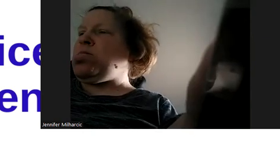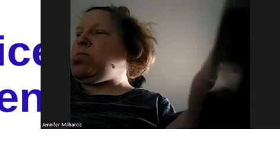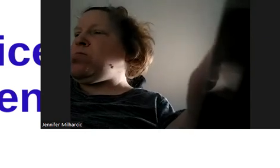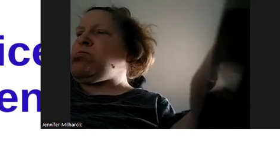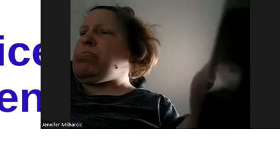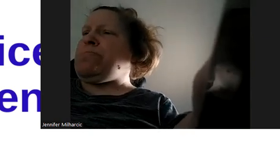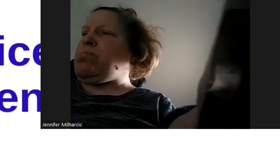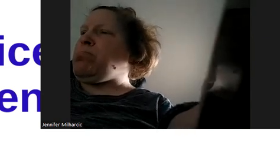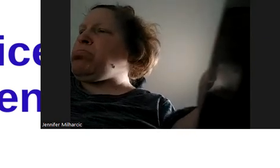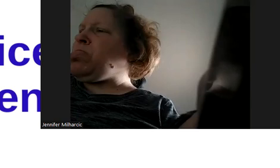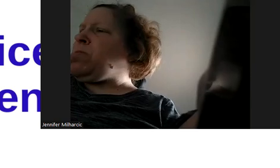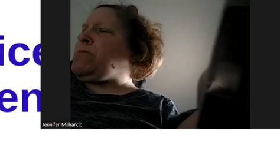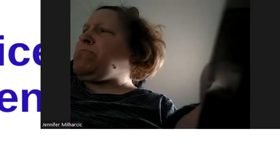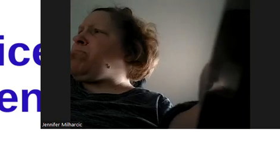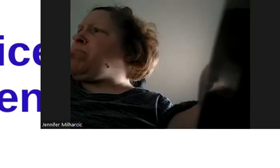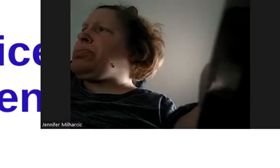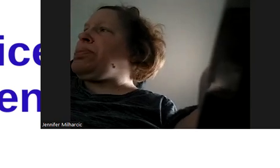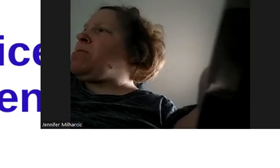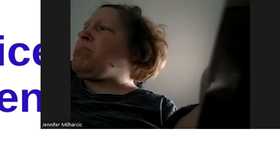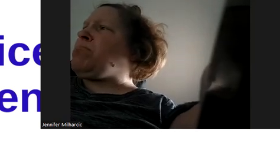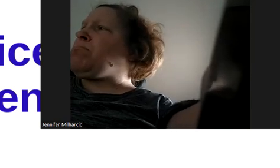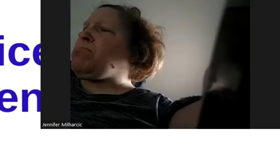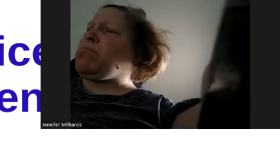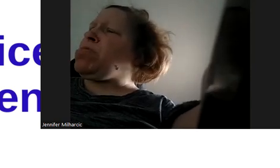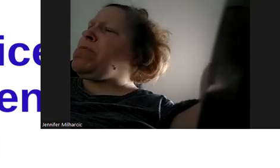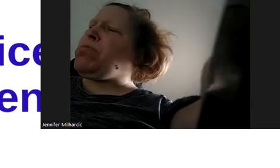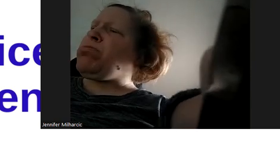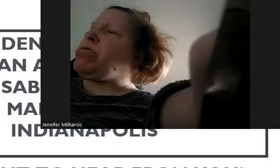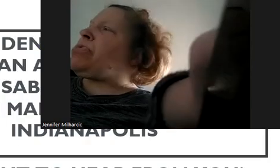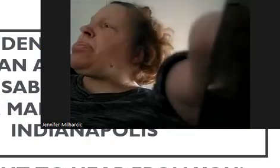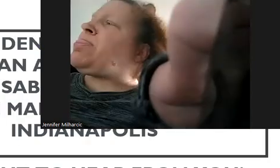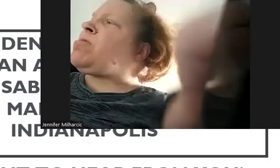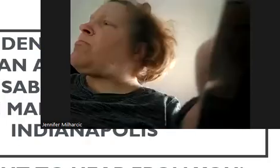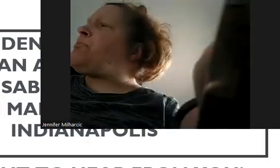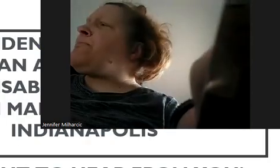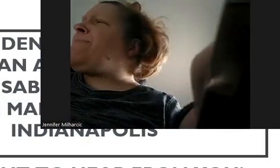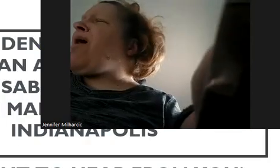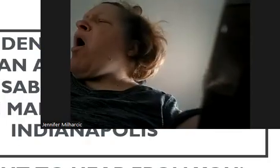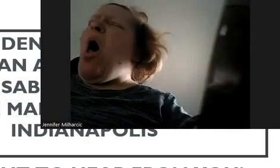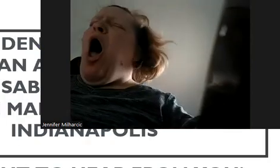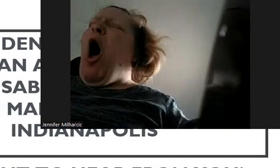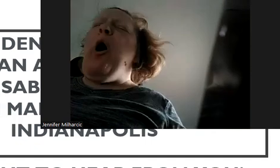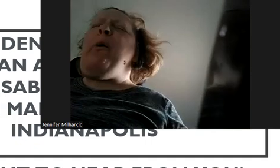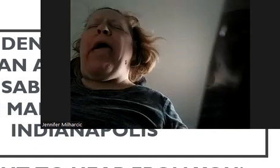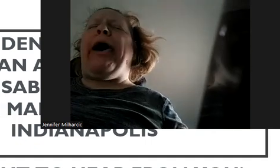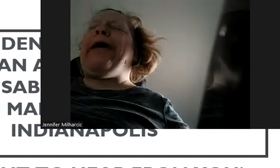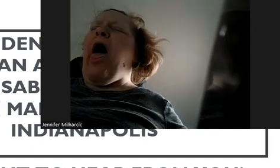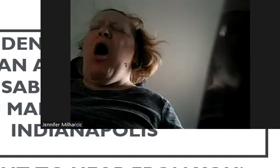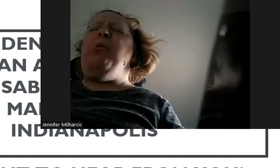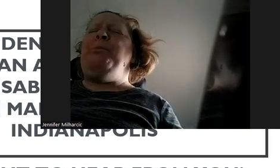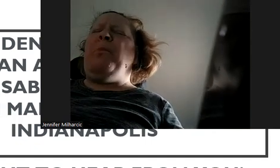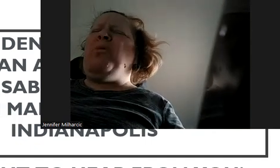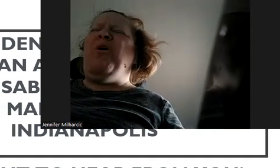process as a private process or with a growing learning community this slide has our okay